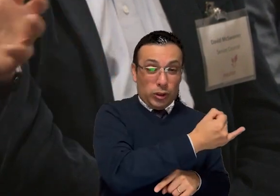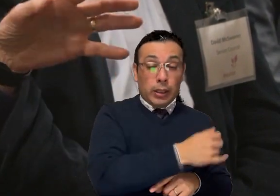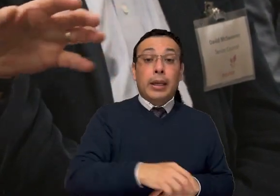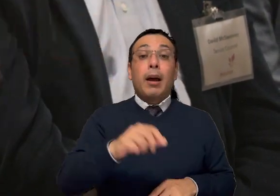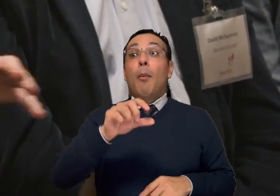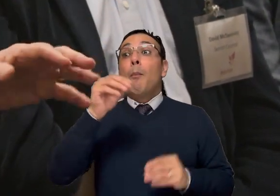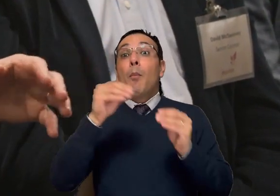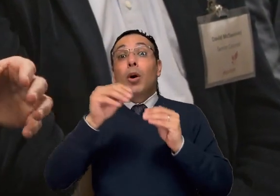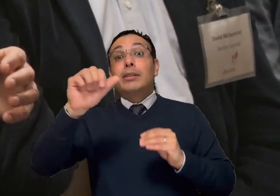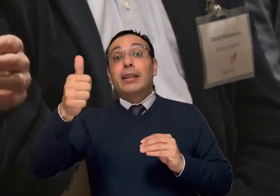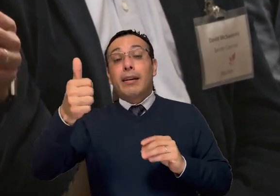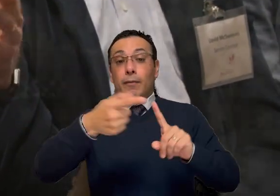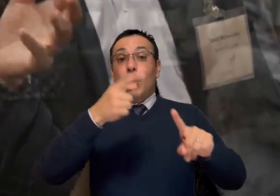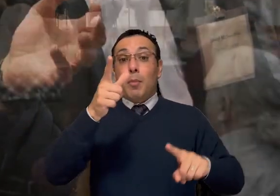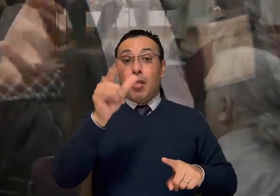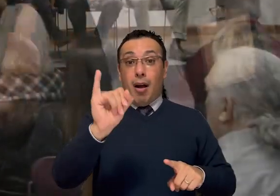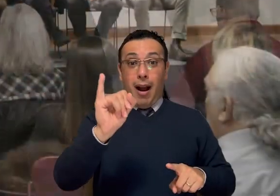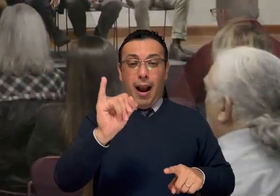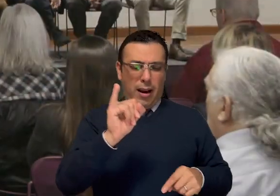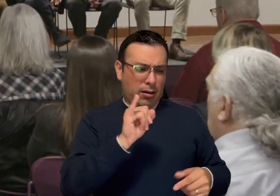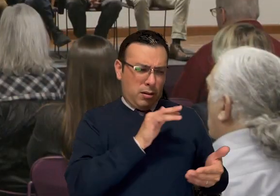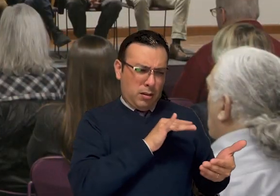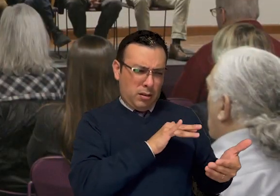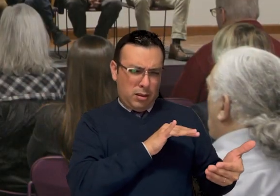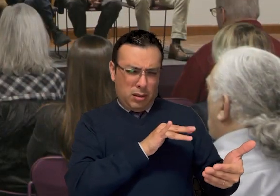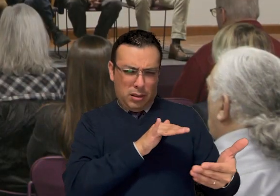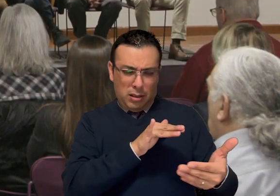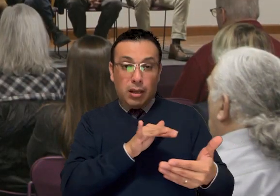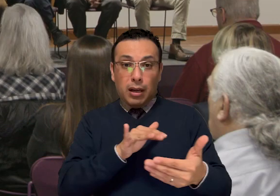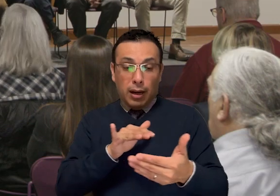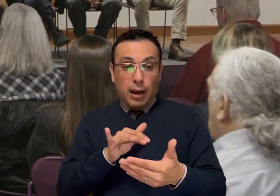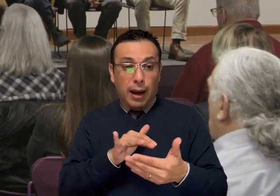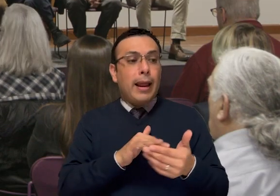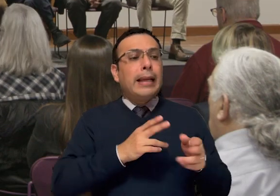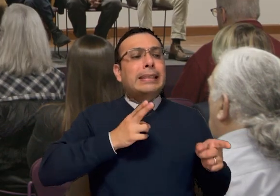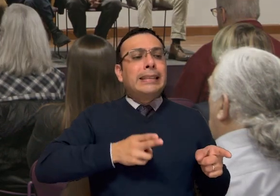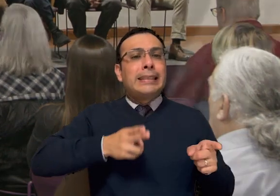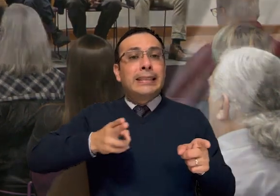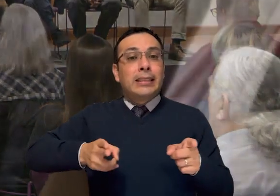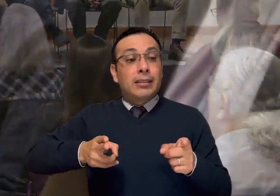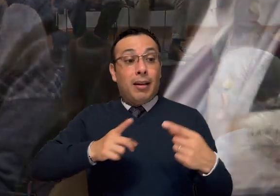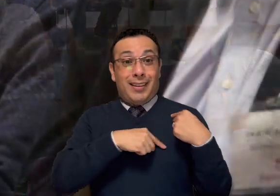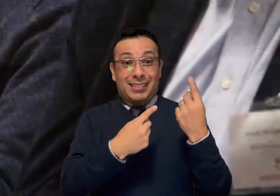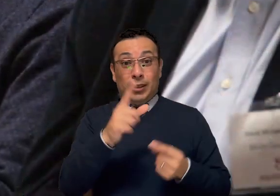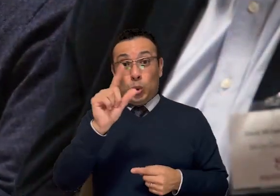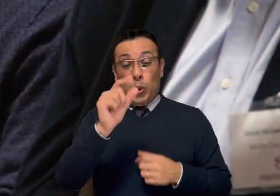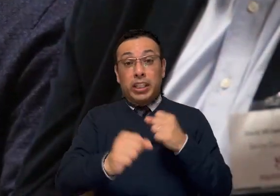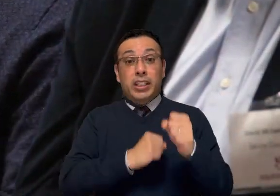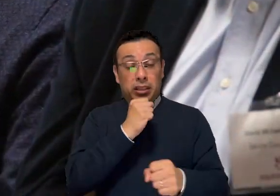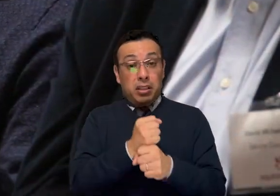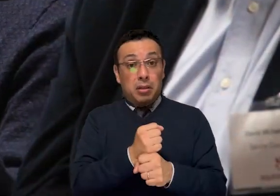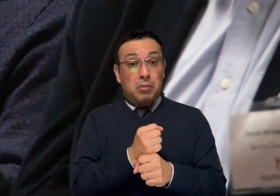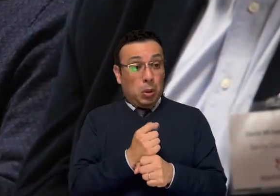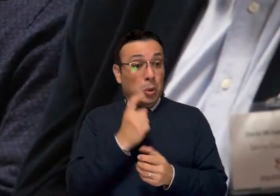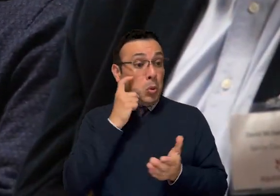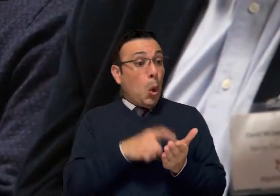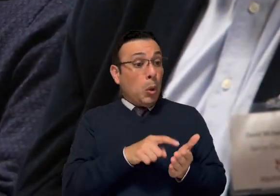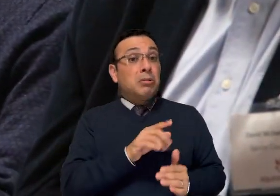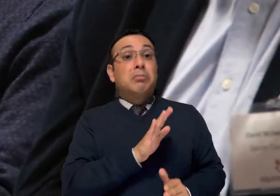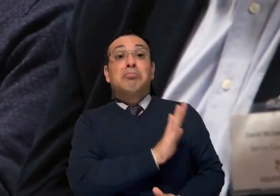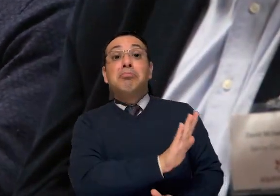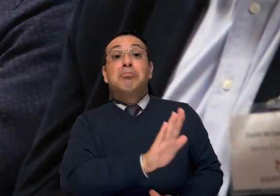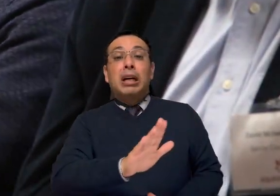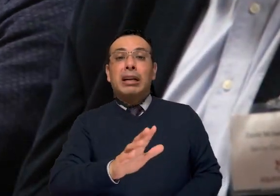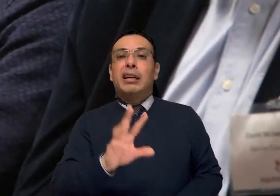for the last 20 years or so has been about 6 feet into the seabed for most of them. And that has enabled them